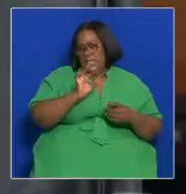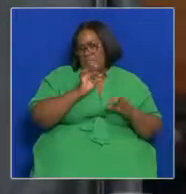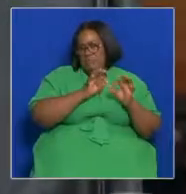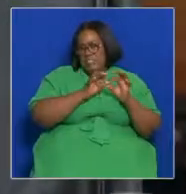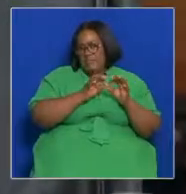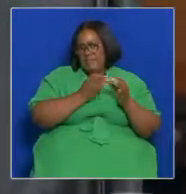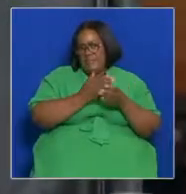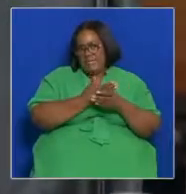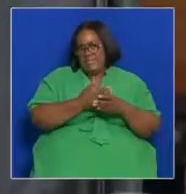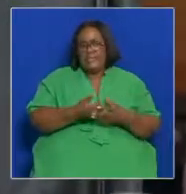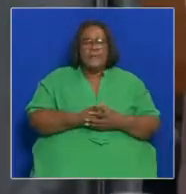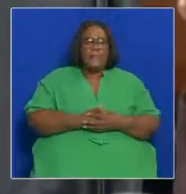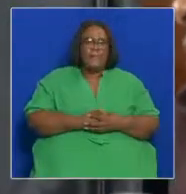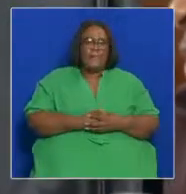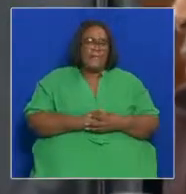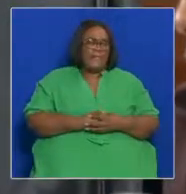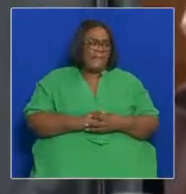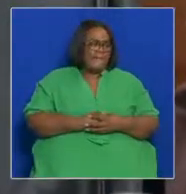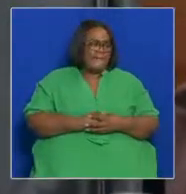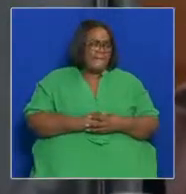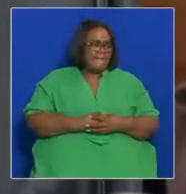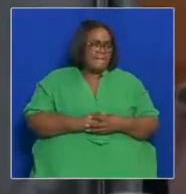It's fine. I think we will, in the